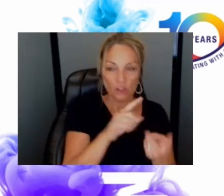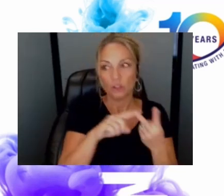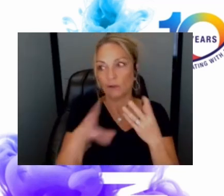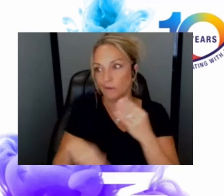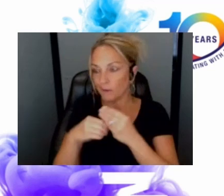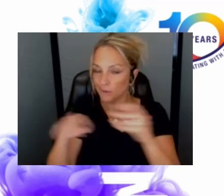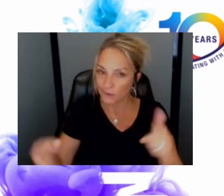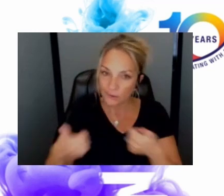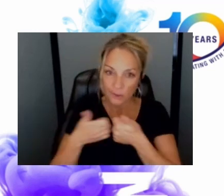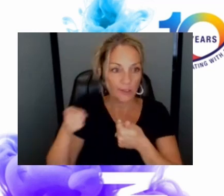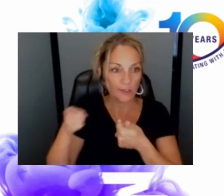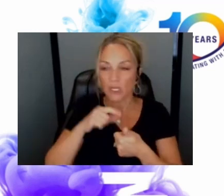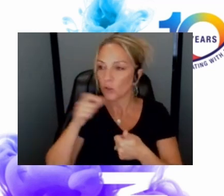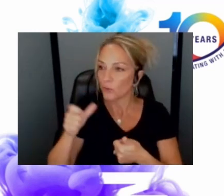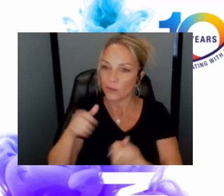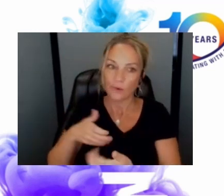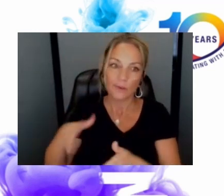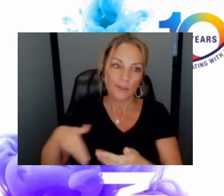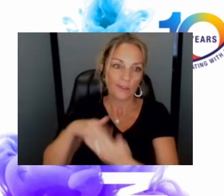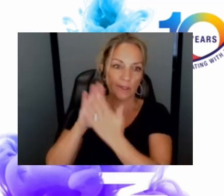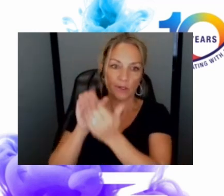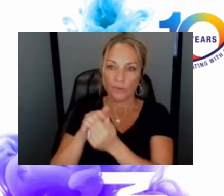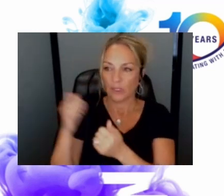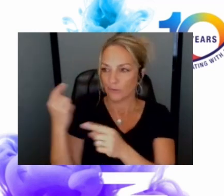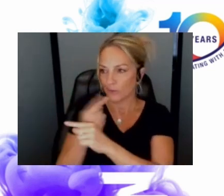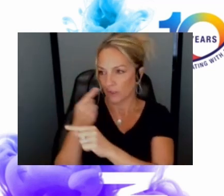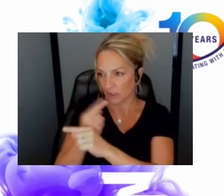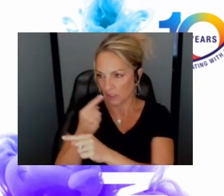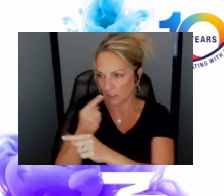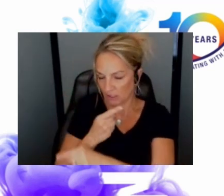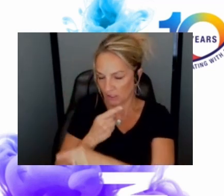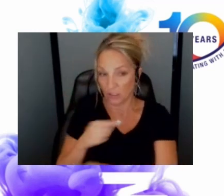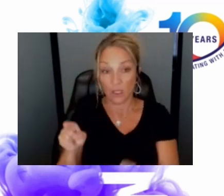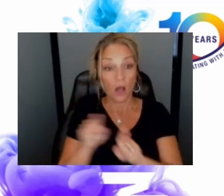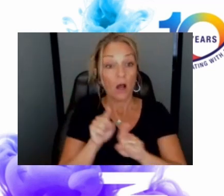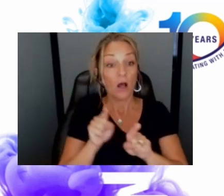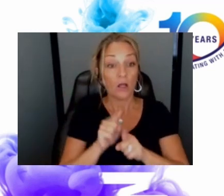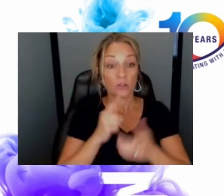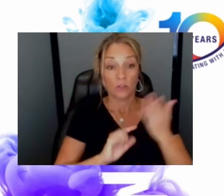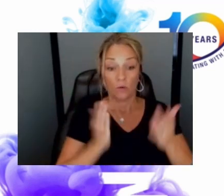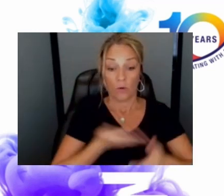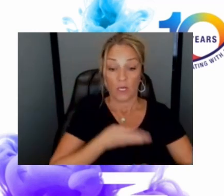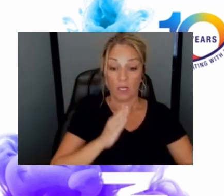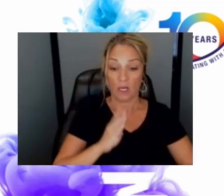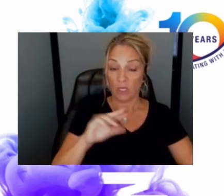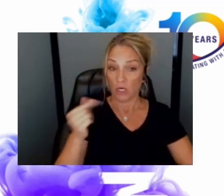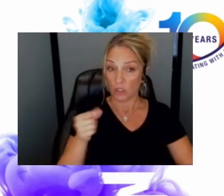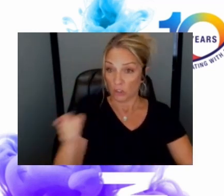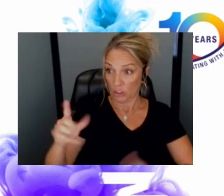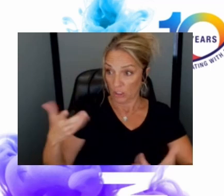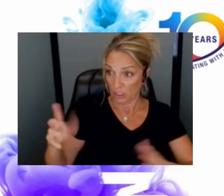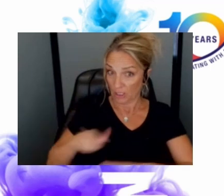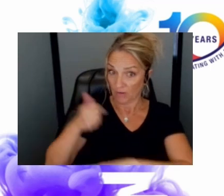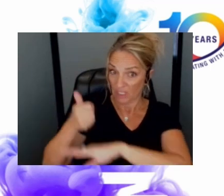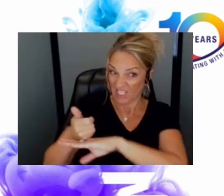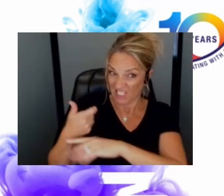basis. Additionally, one thing that our BRG has implemented in the last couple of months is a